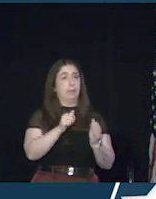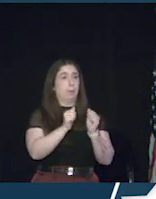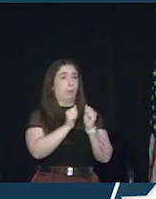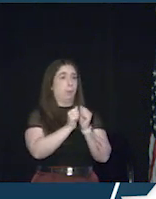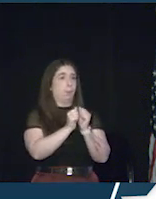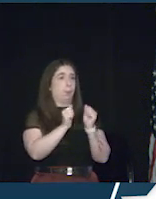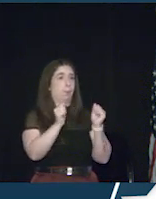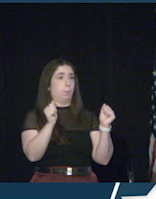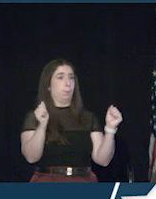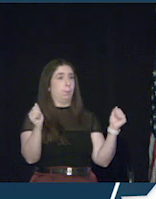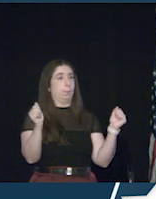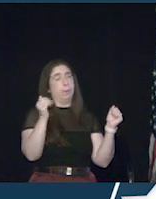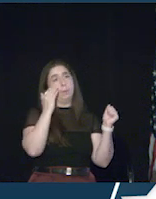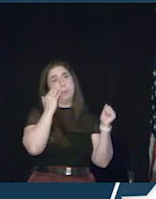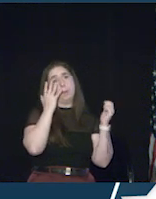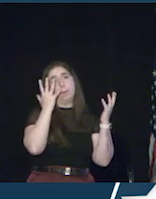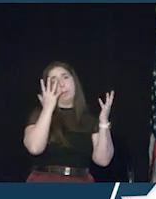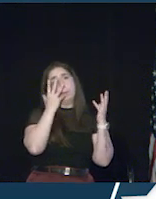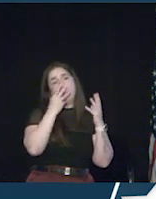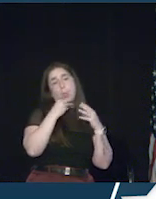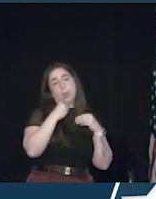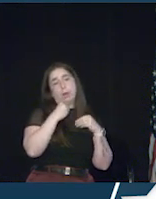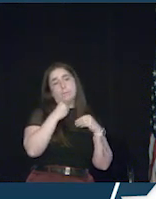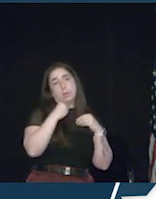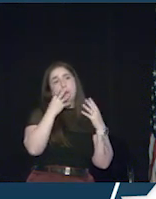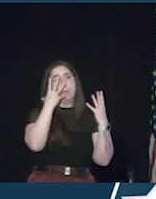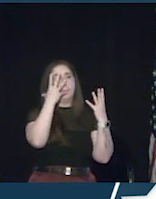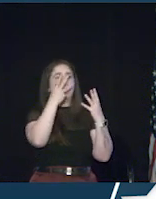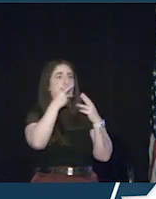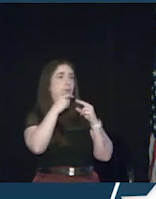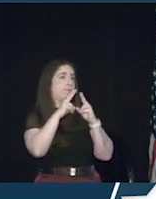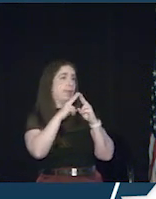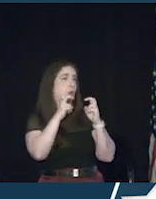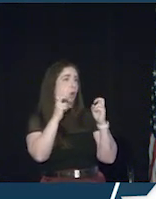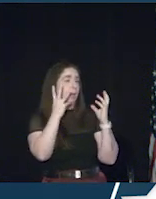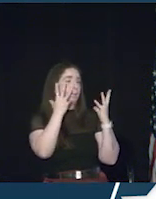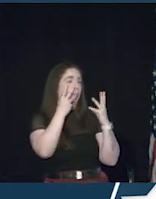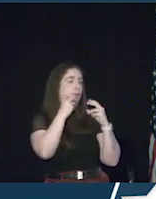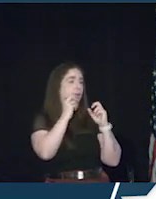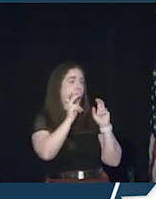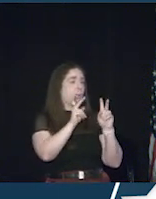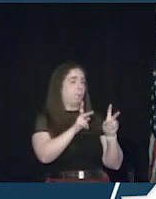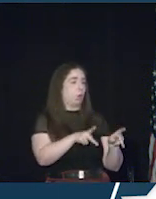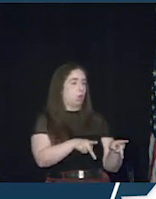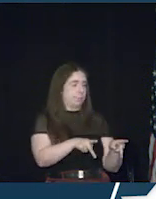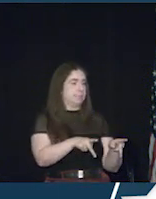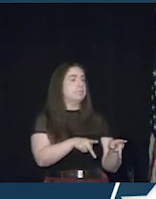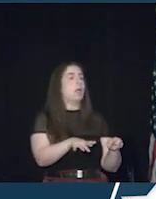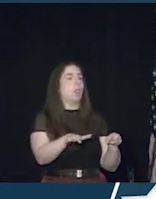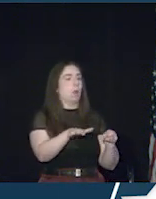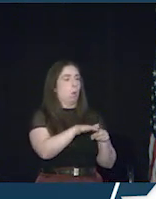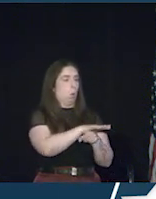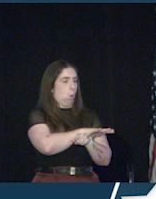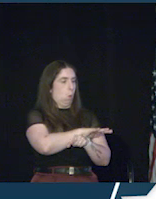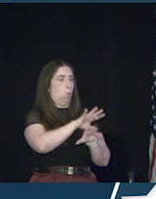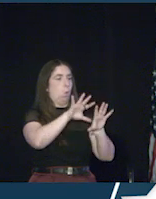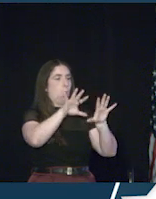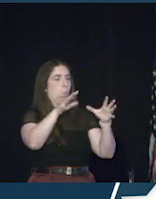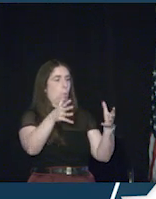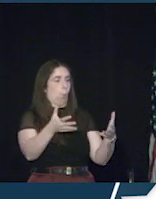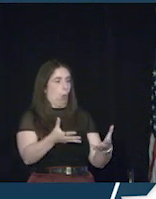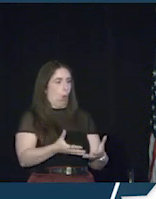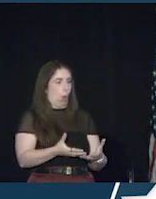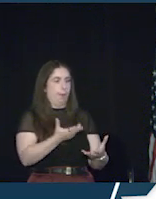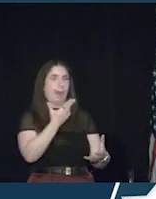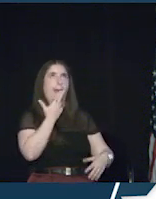beautiful, I would say very beautiful person. The whole world is